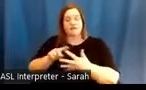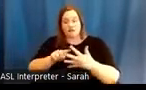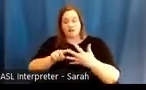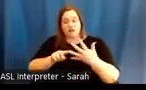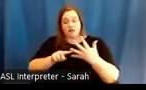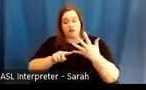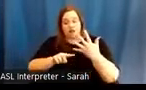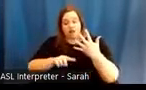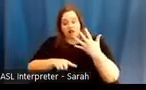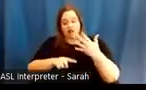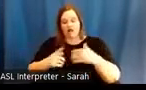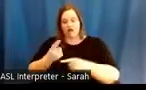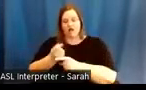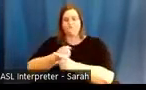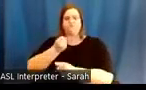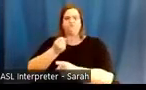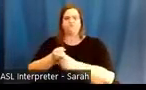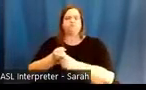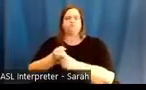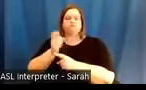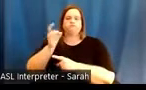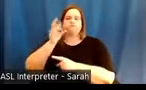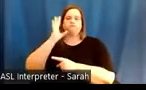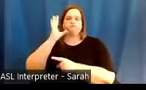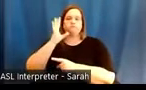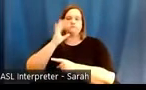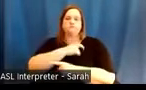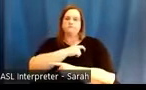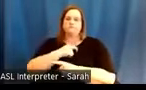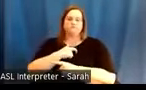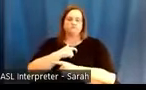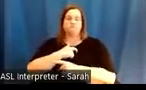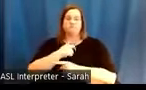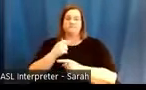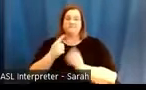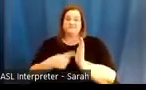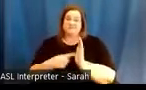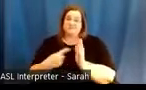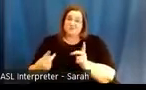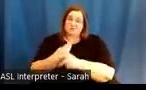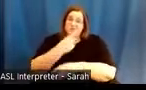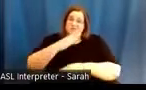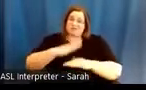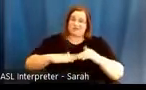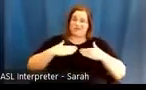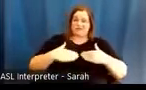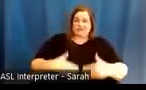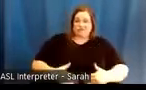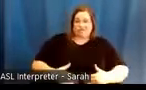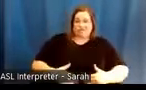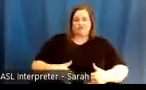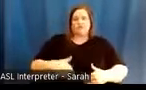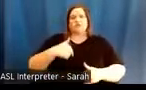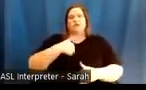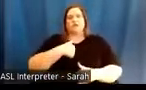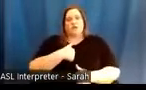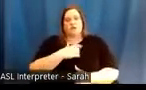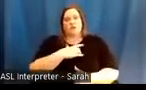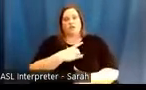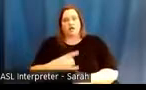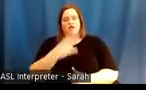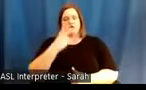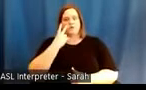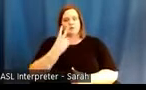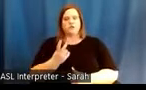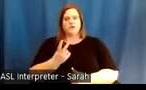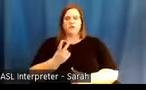emotionally damaging, and that is almost sometimes worse than the physical. So I would like to see that there